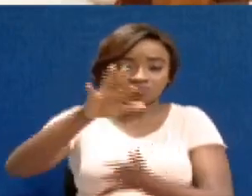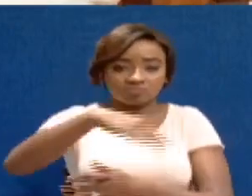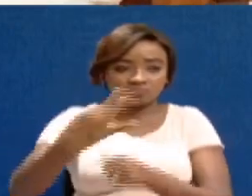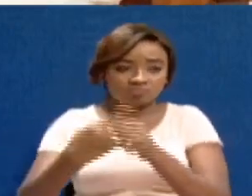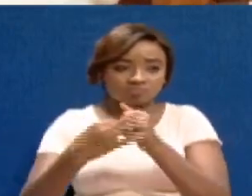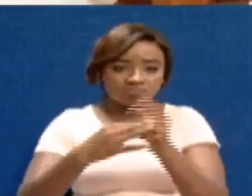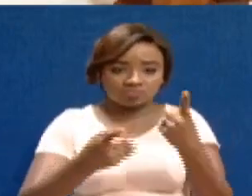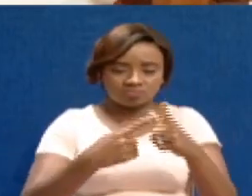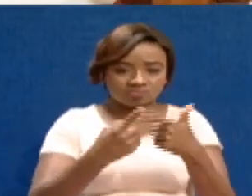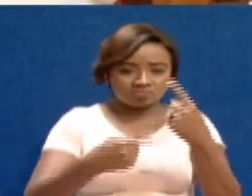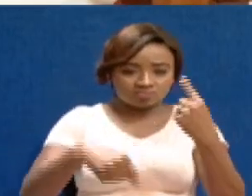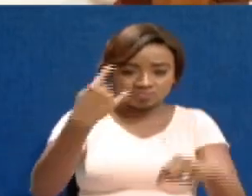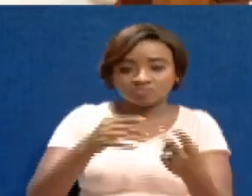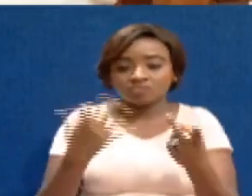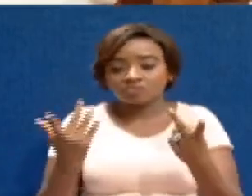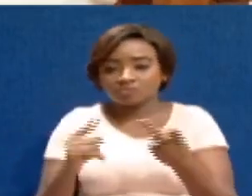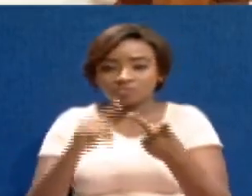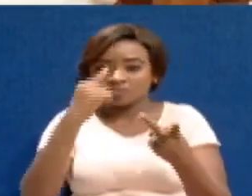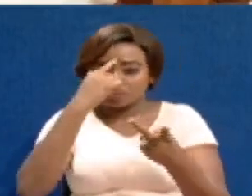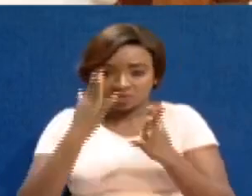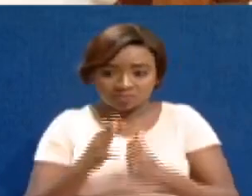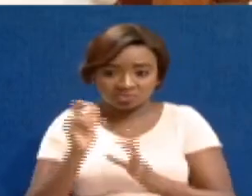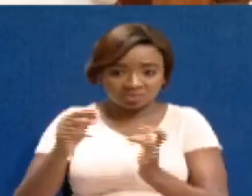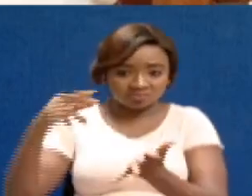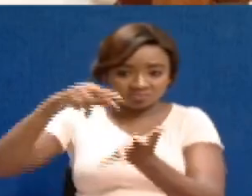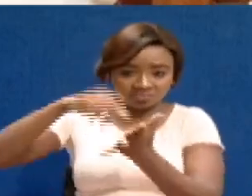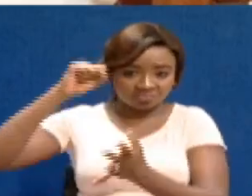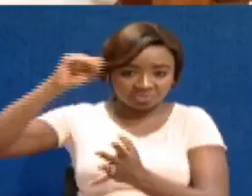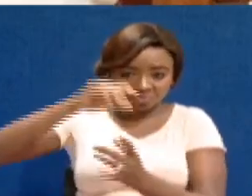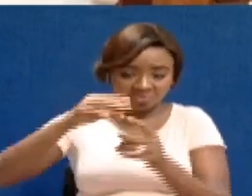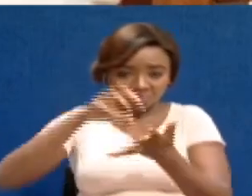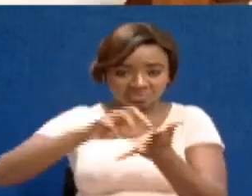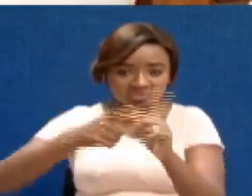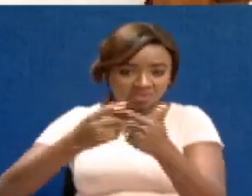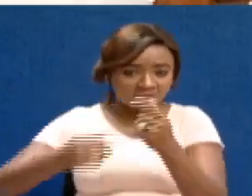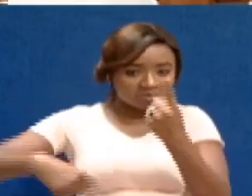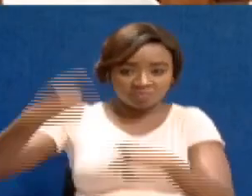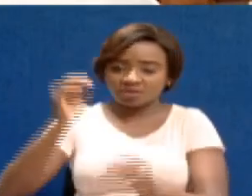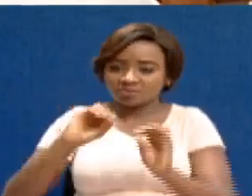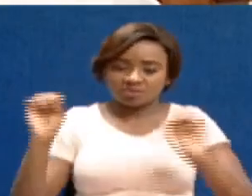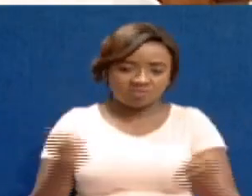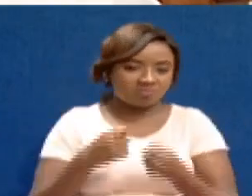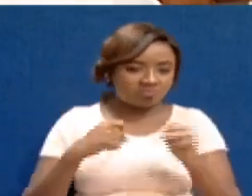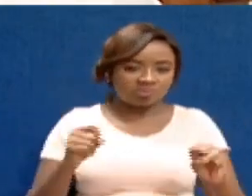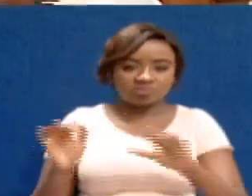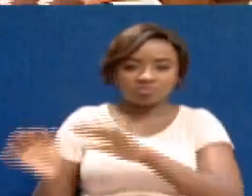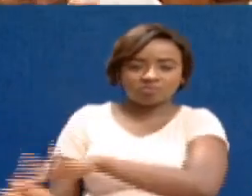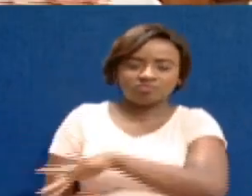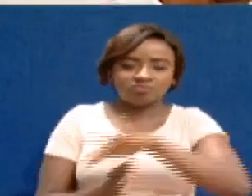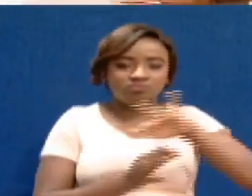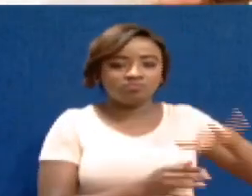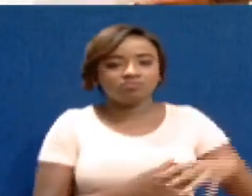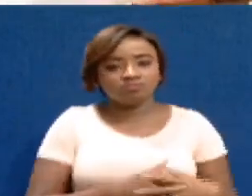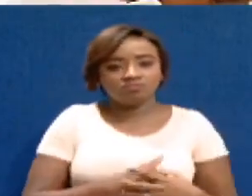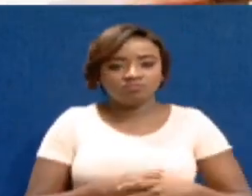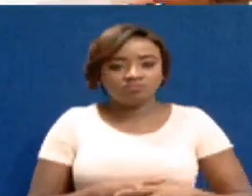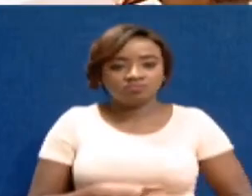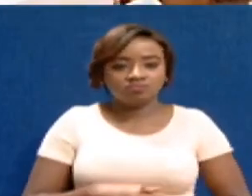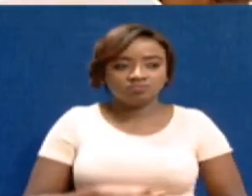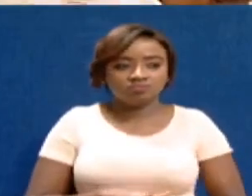and declares himself, the general, an emperor of France. And the rest is history. We can decide to take